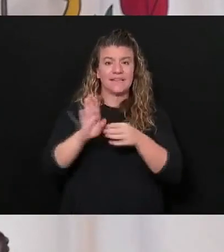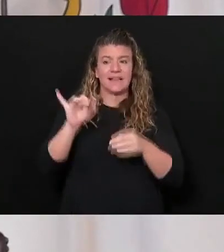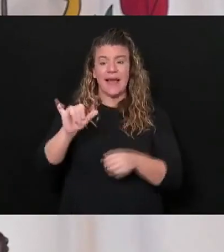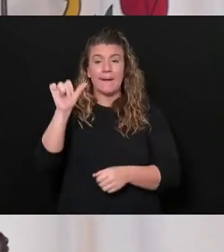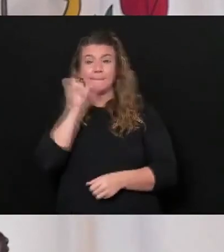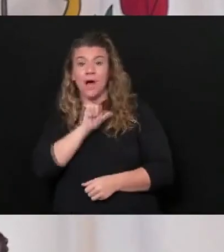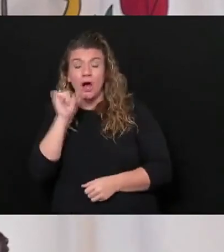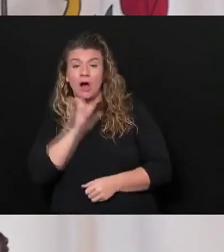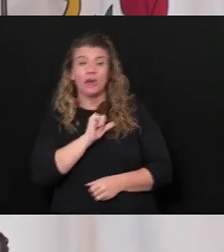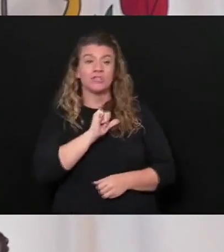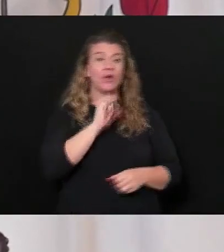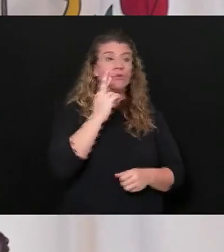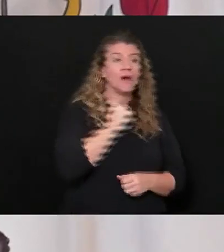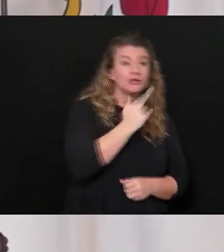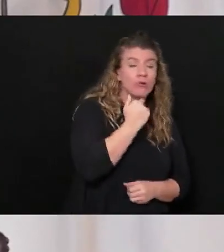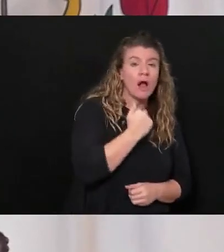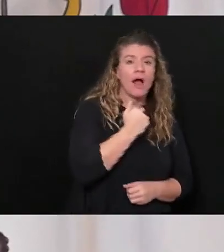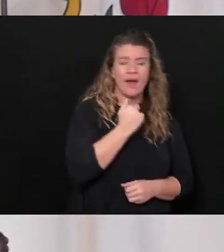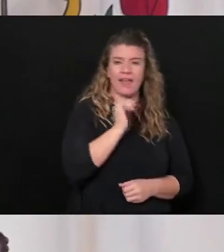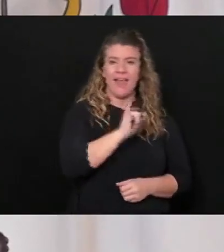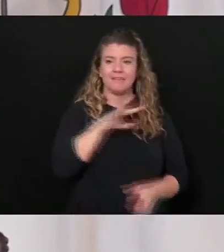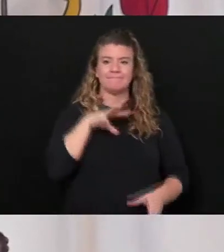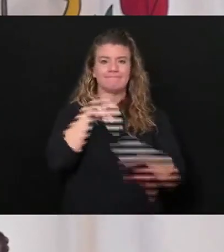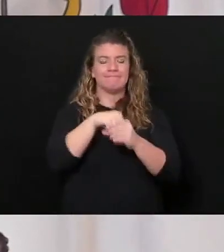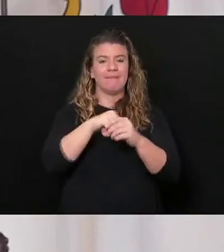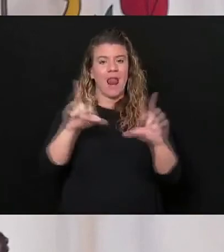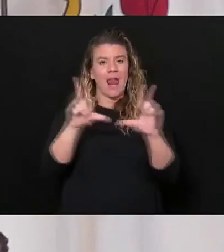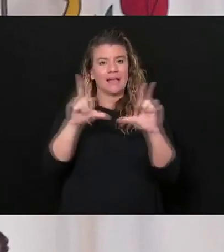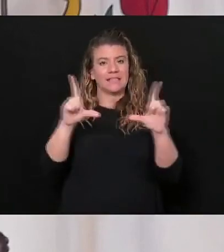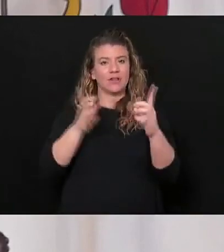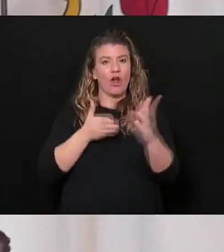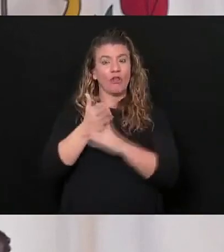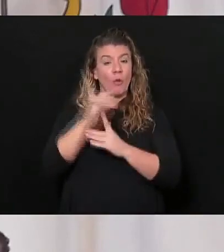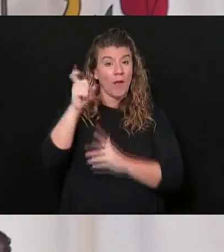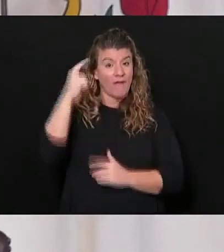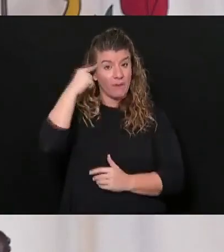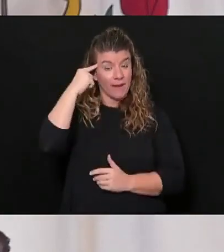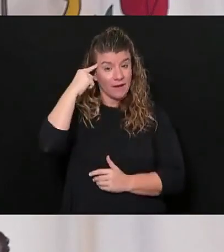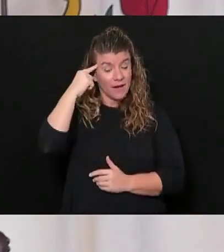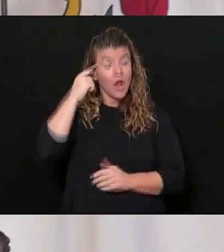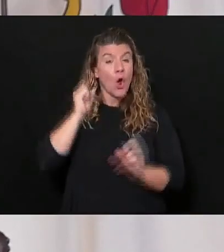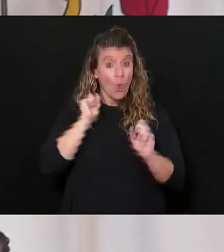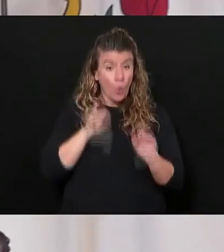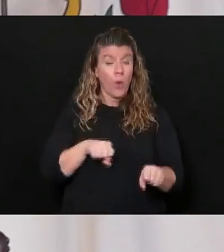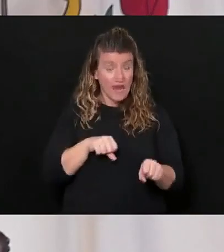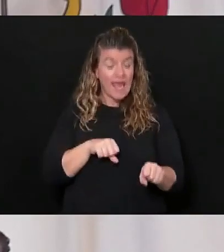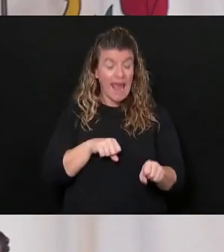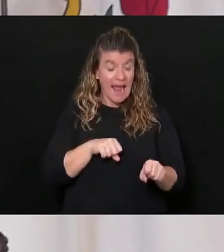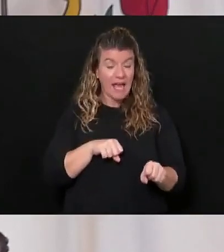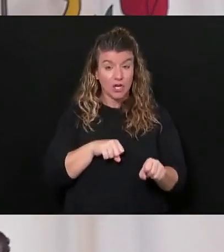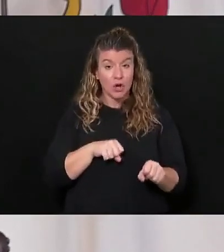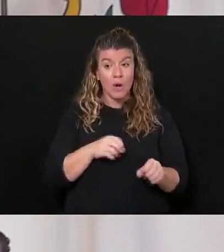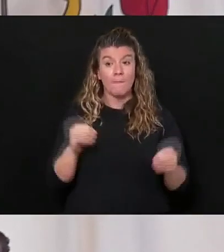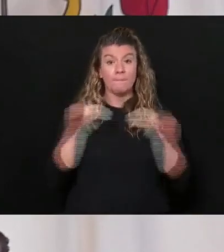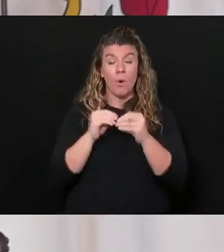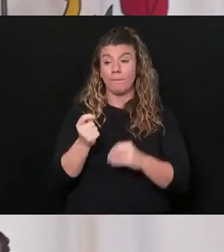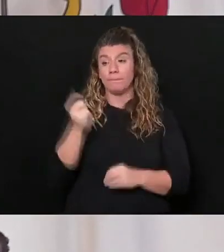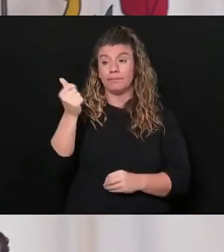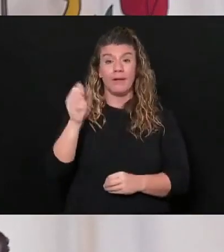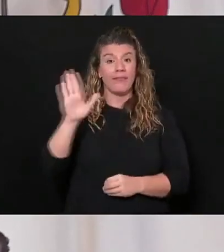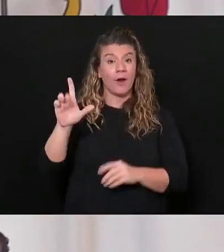certain licenses within the government. We can move towards revoking